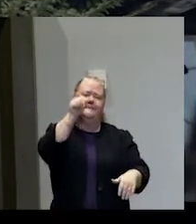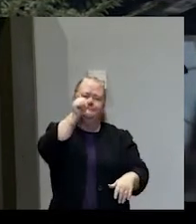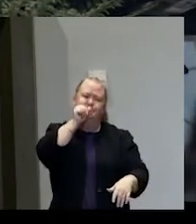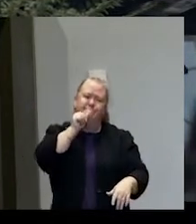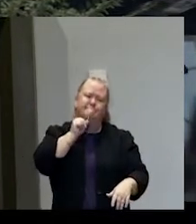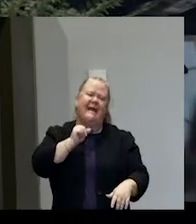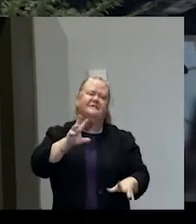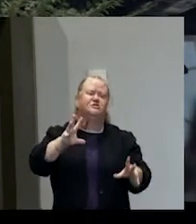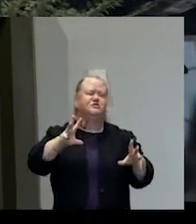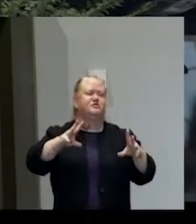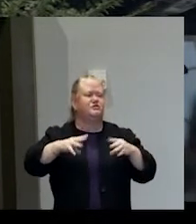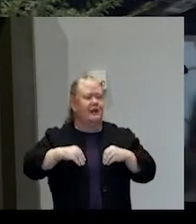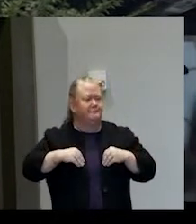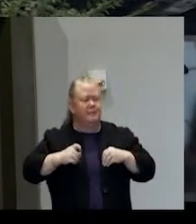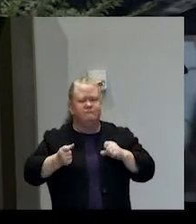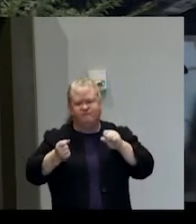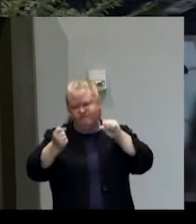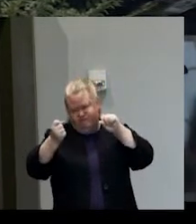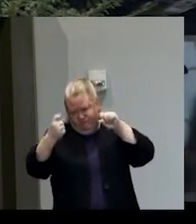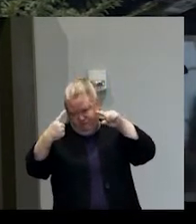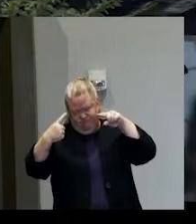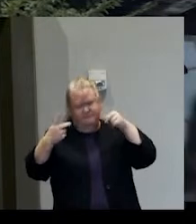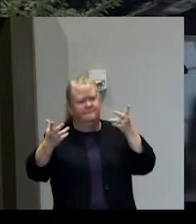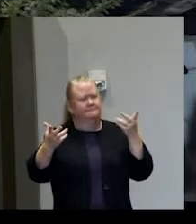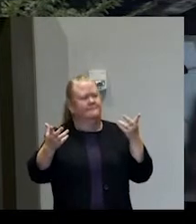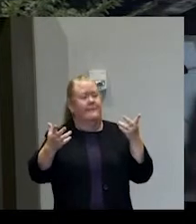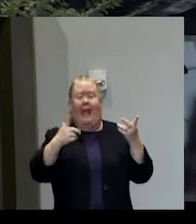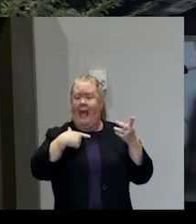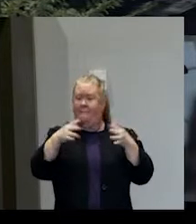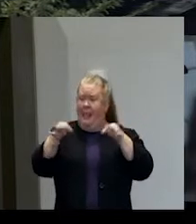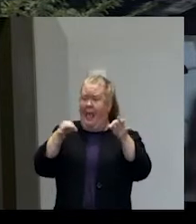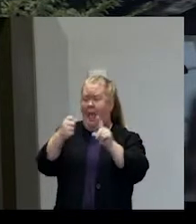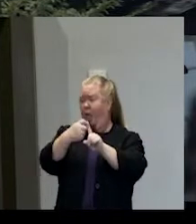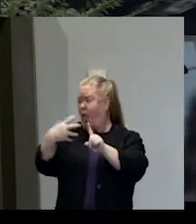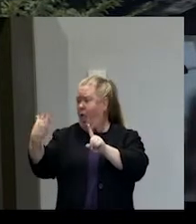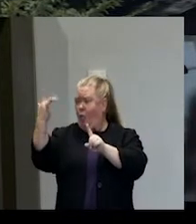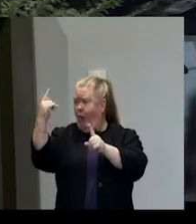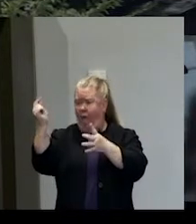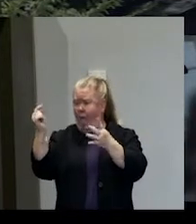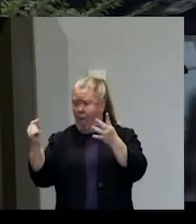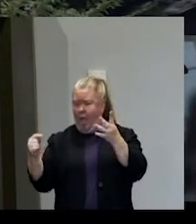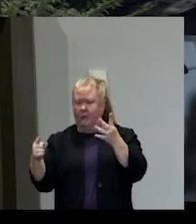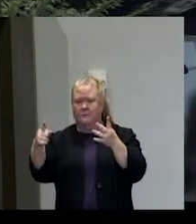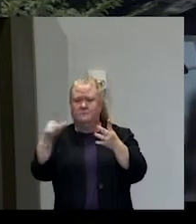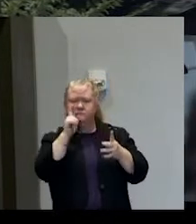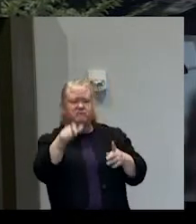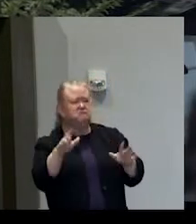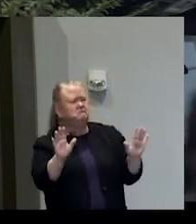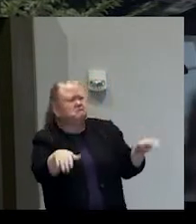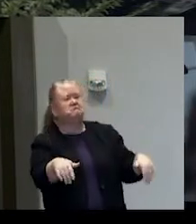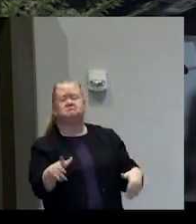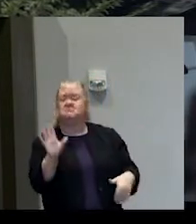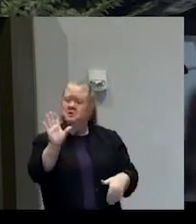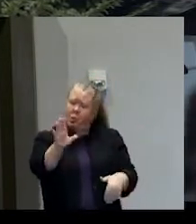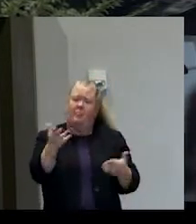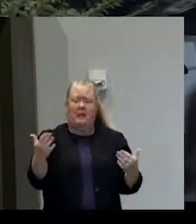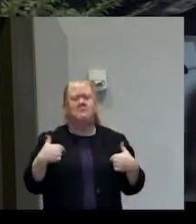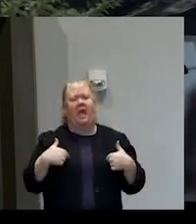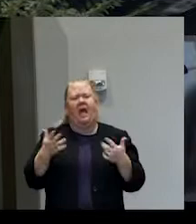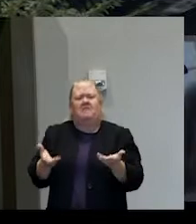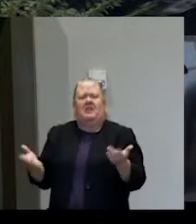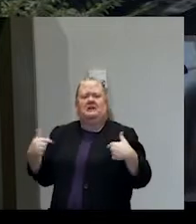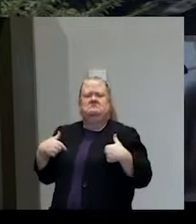and accepting and understanding. And a lot of times you don't even have to explain why you have to do this thing. They're just like, oh, that's one of your things. I have